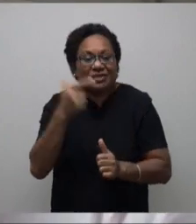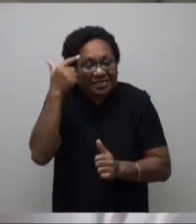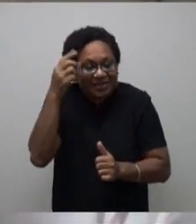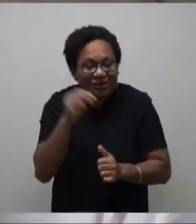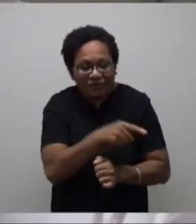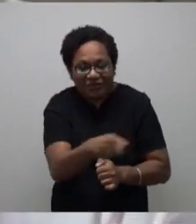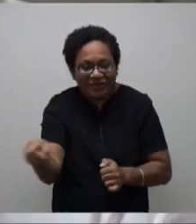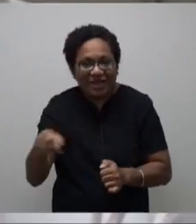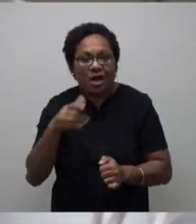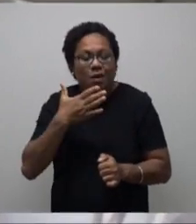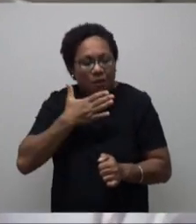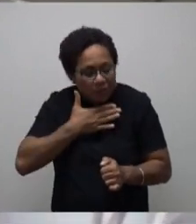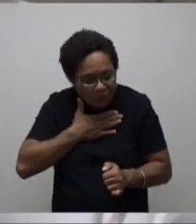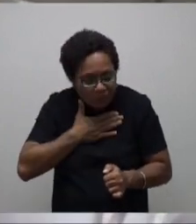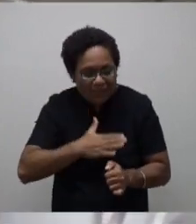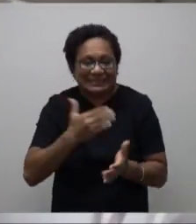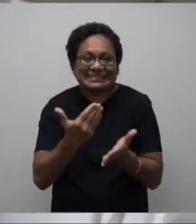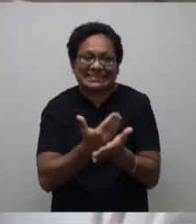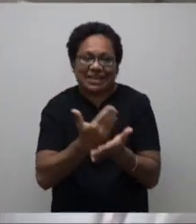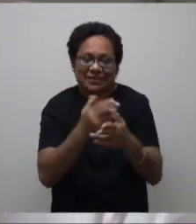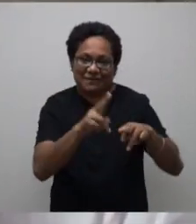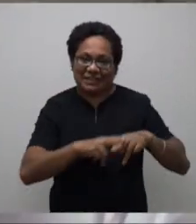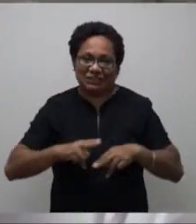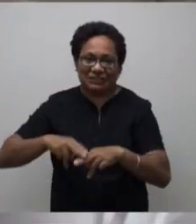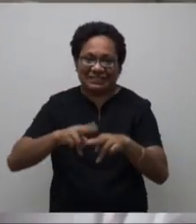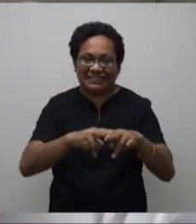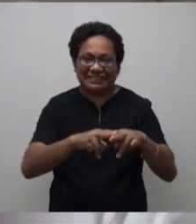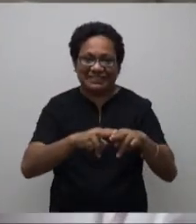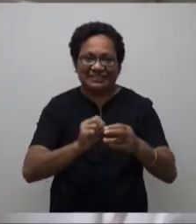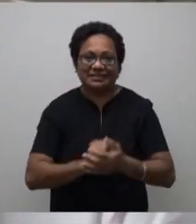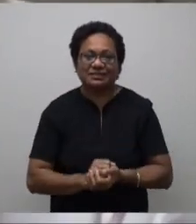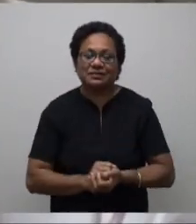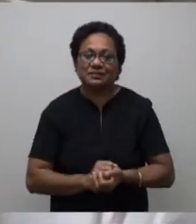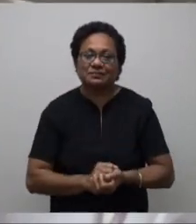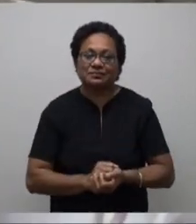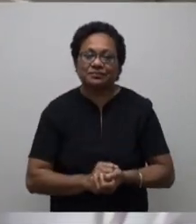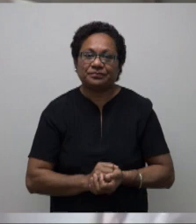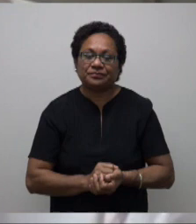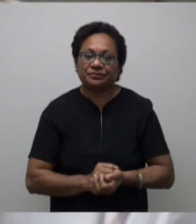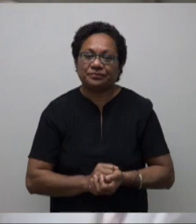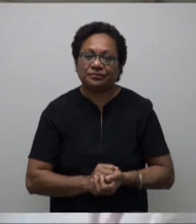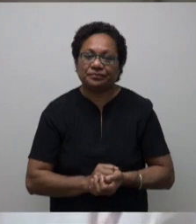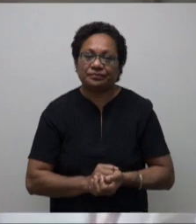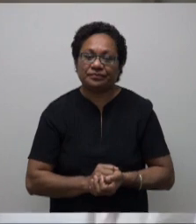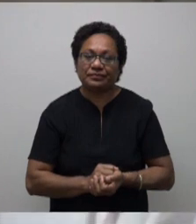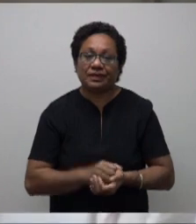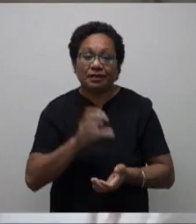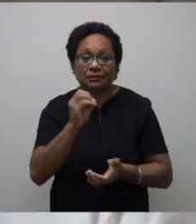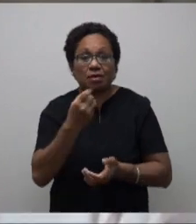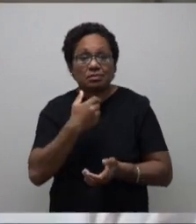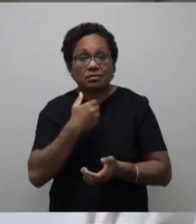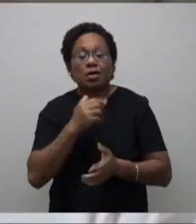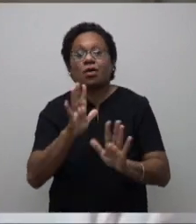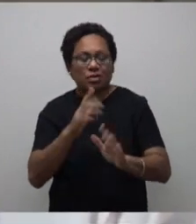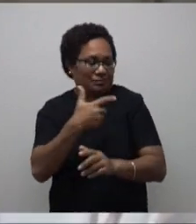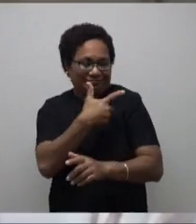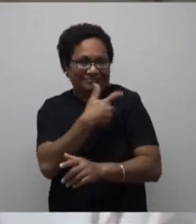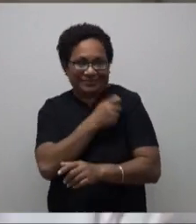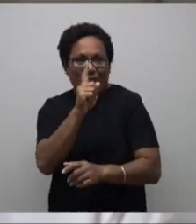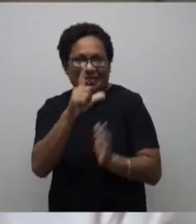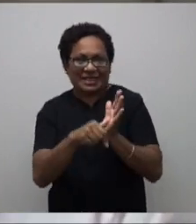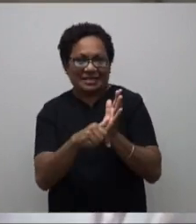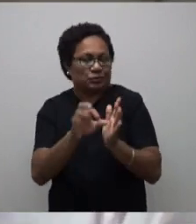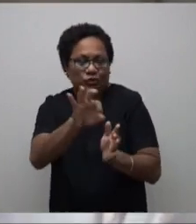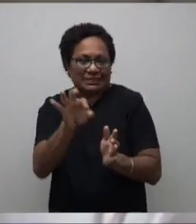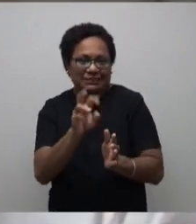most patriotic choice we can make for Fiji and for our fellow Fijians. I'm looking forward to receiving my second dose